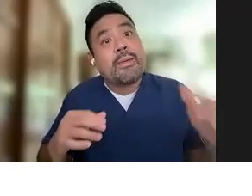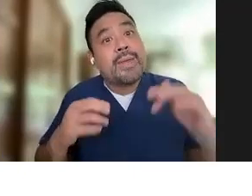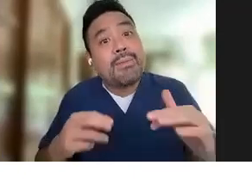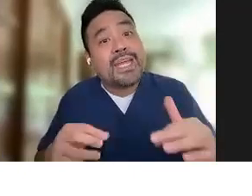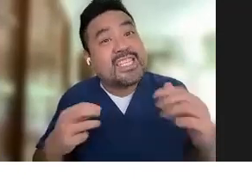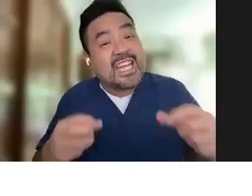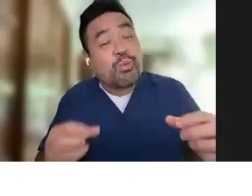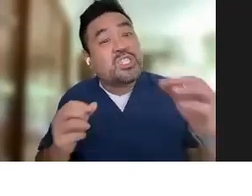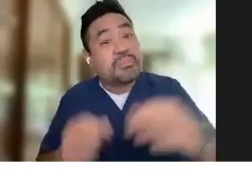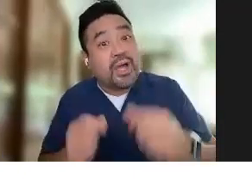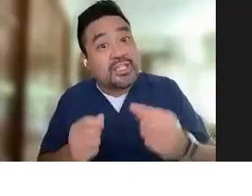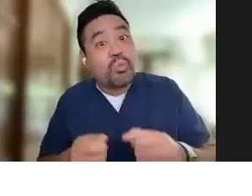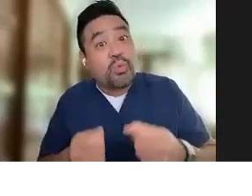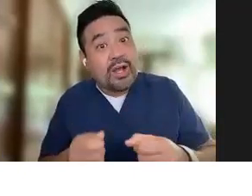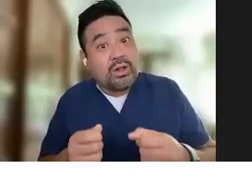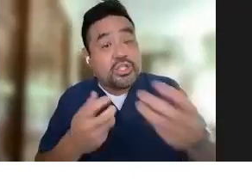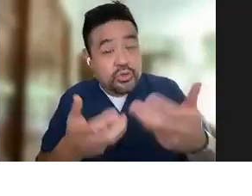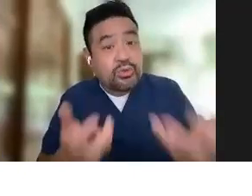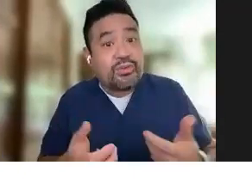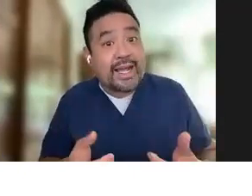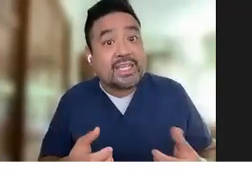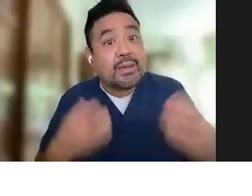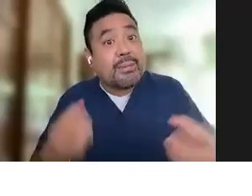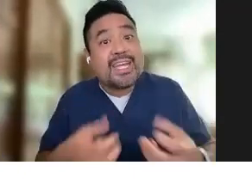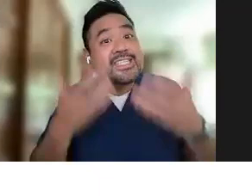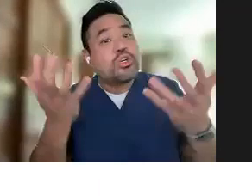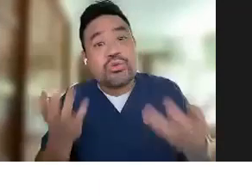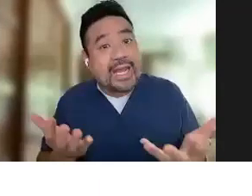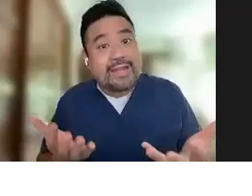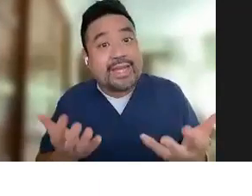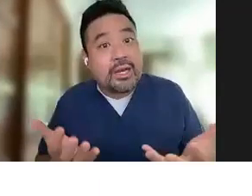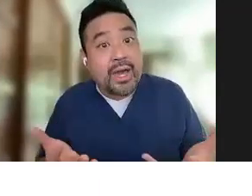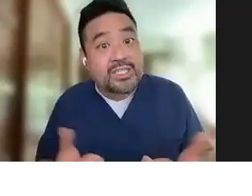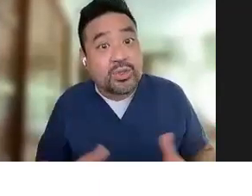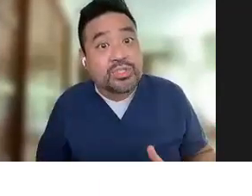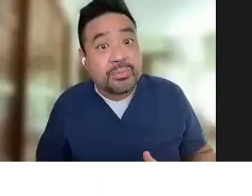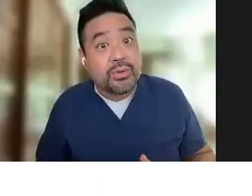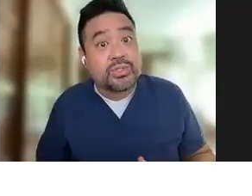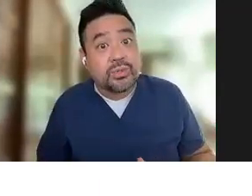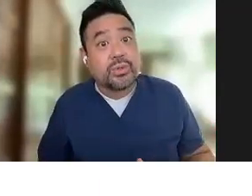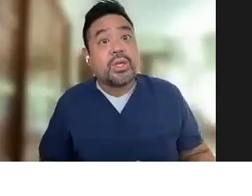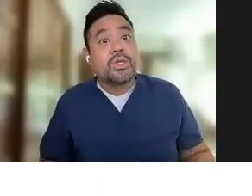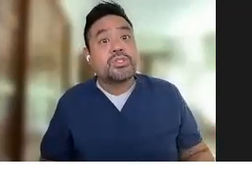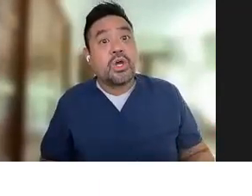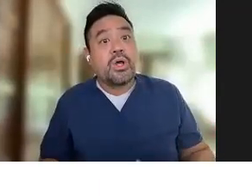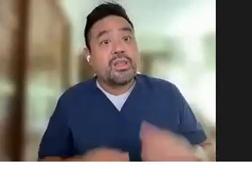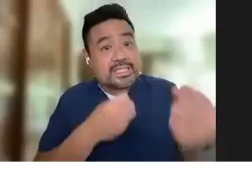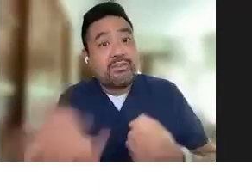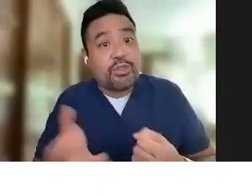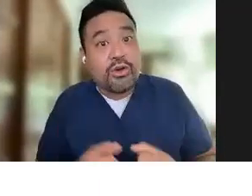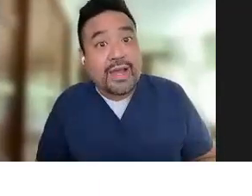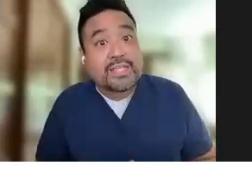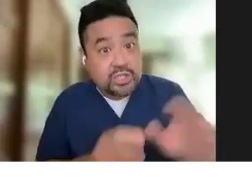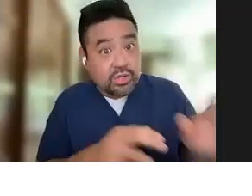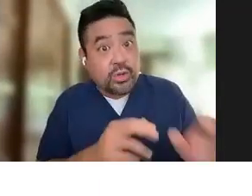with, maybe it did not respond as well to the vaccine. Maybe it didn't create the antibodies it was supposed to. So let's